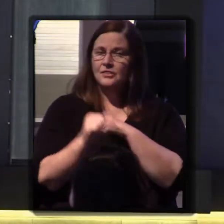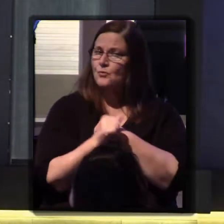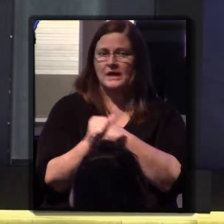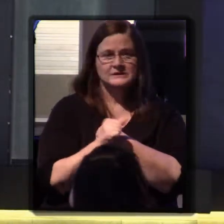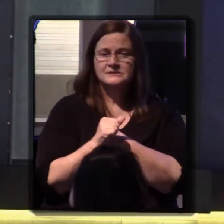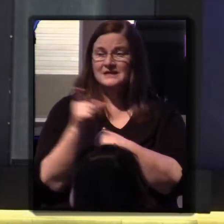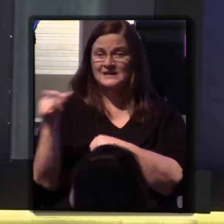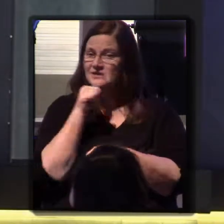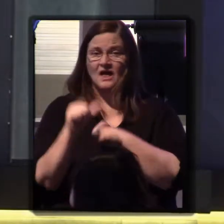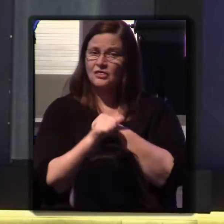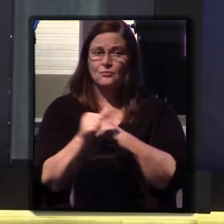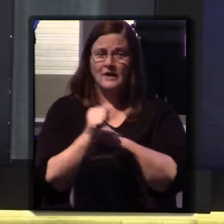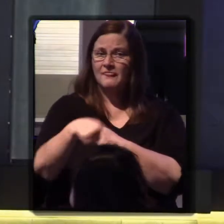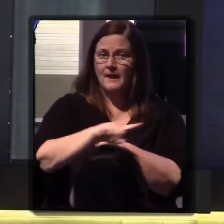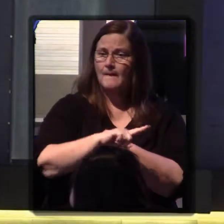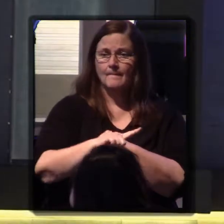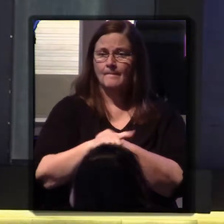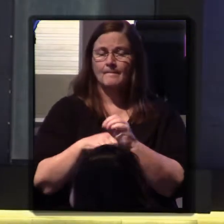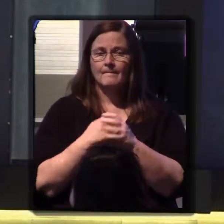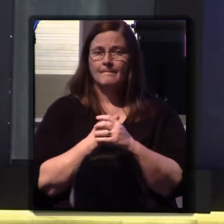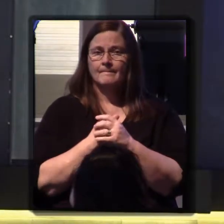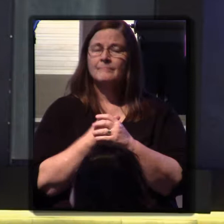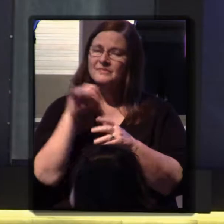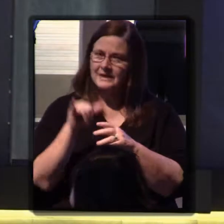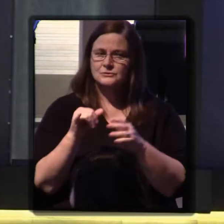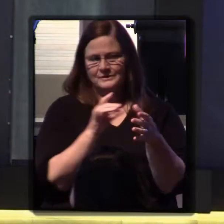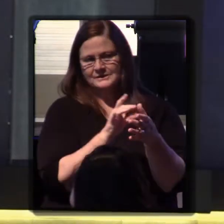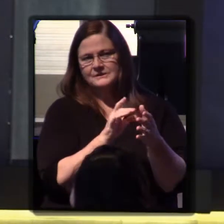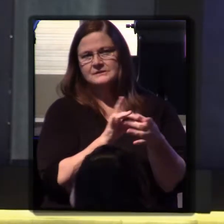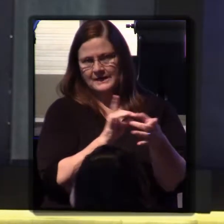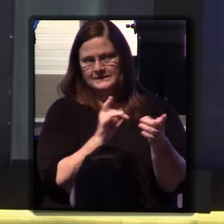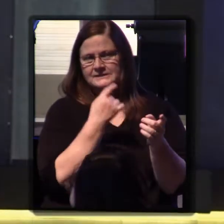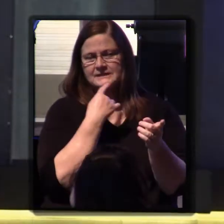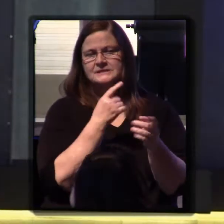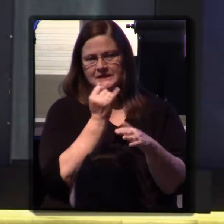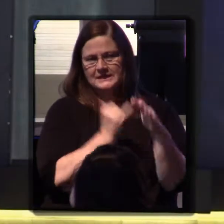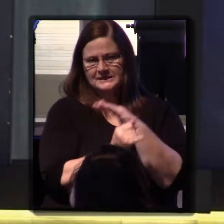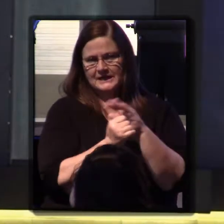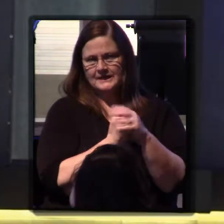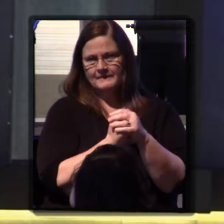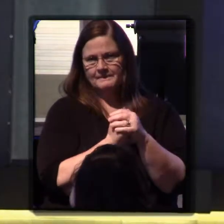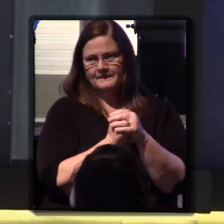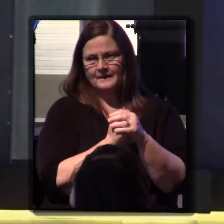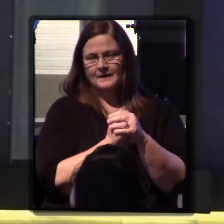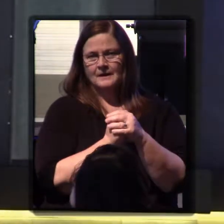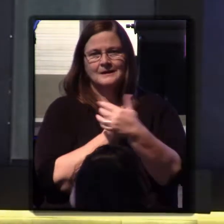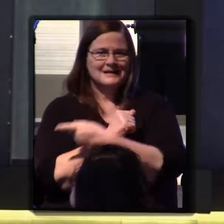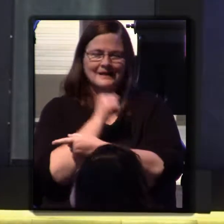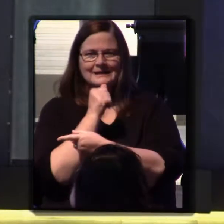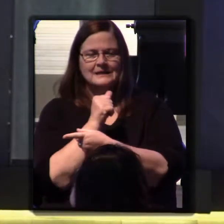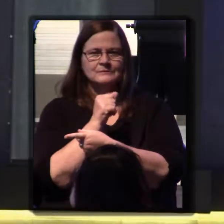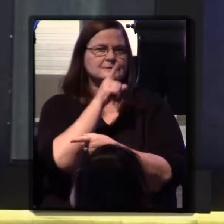by reviling or uttering any threats. That's exactly what this text says